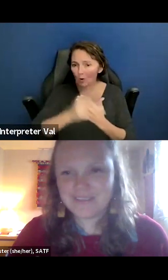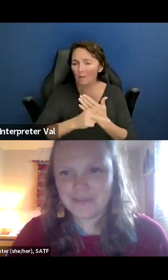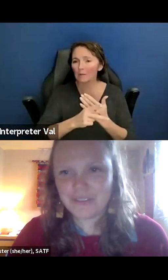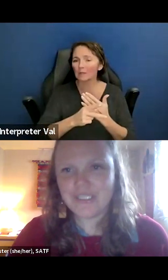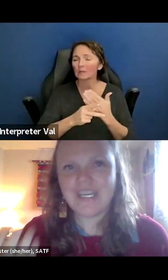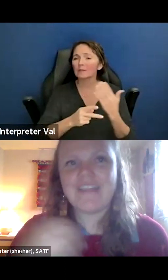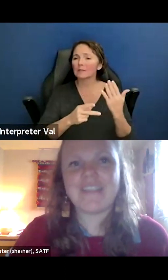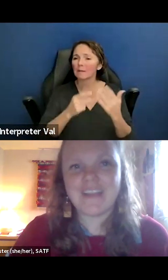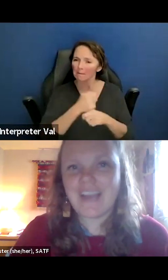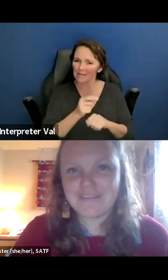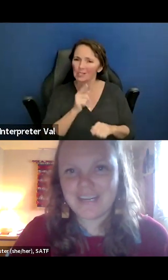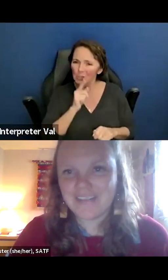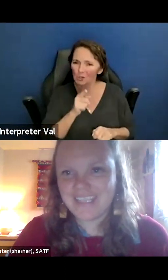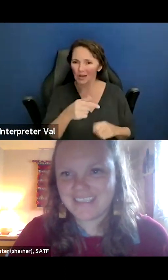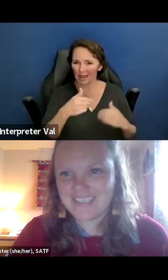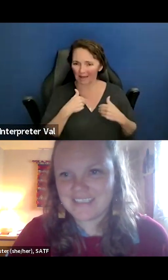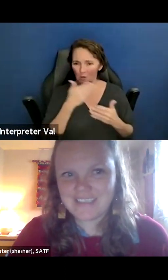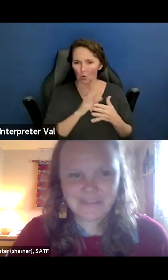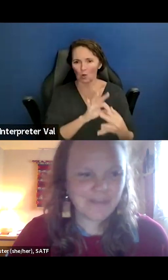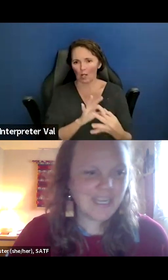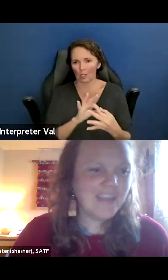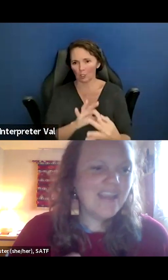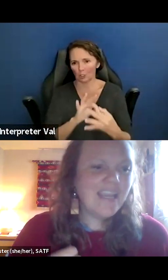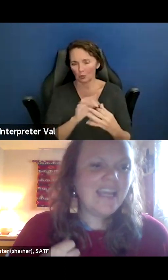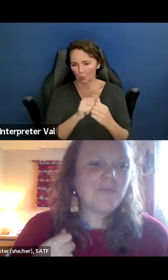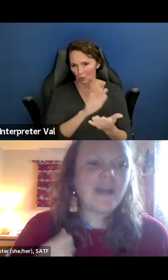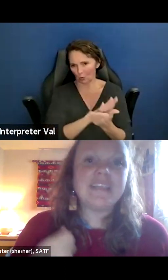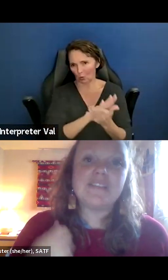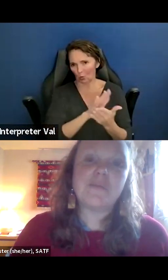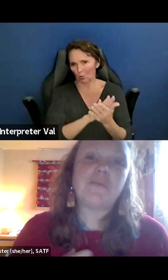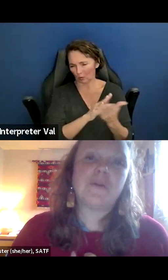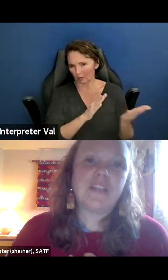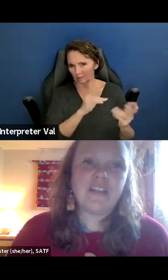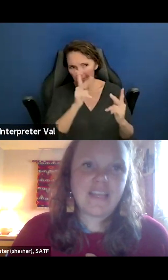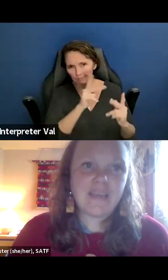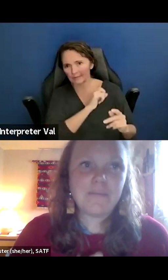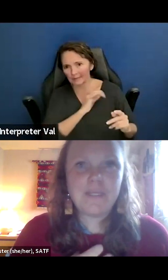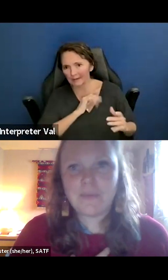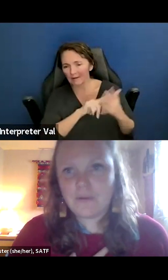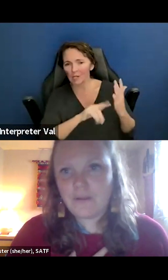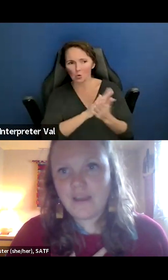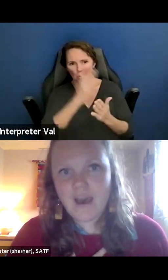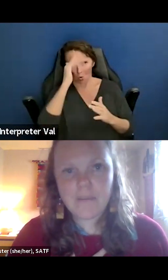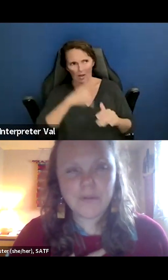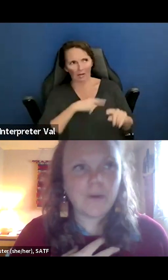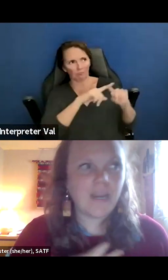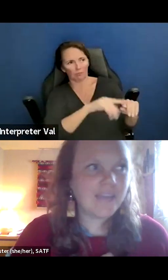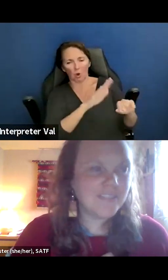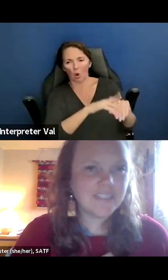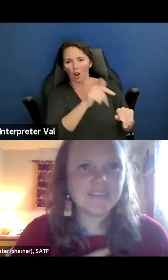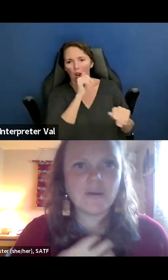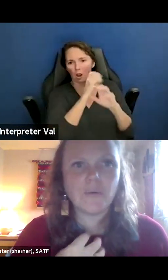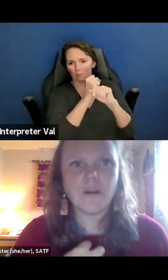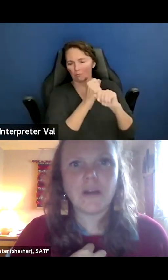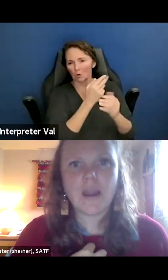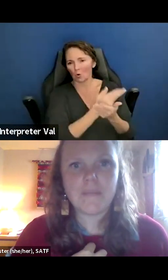about the disclosure, and they're there after everything is said and done, right? And why it is so important that people who are